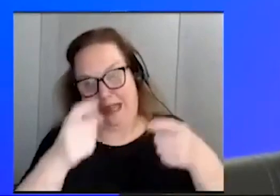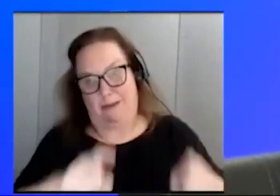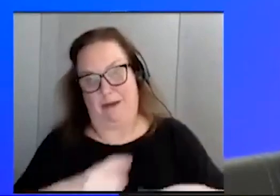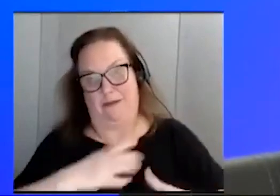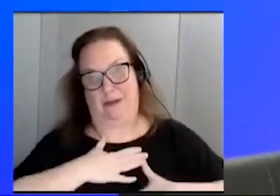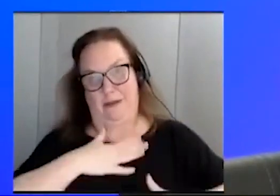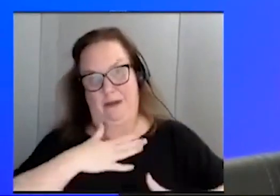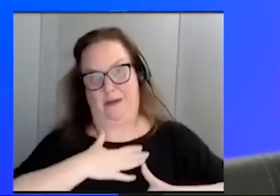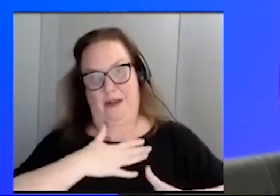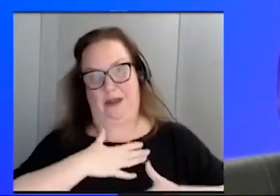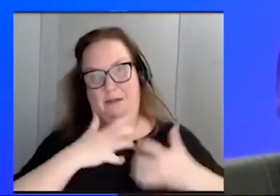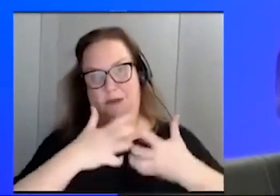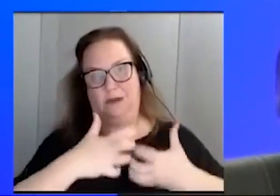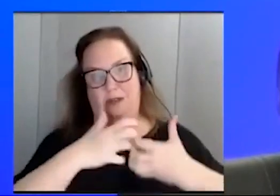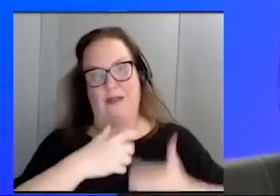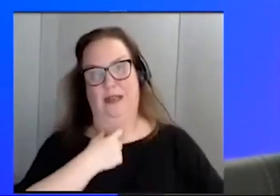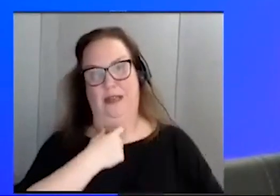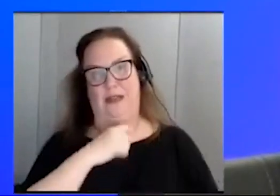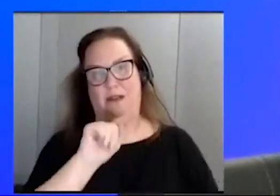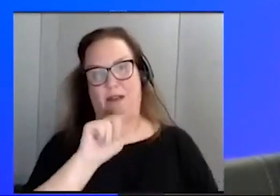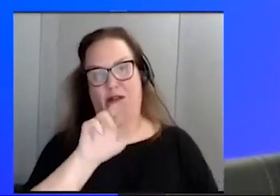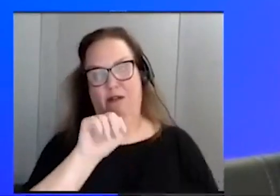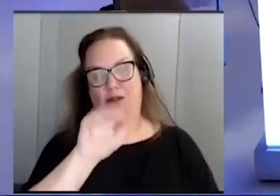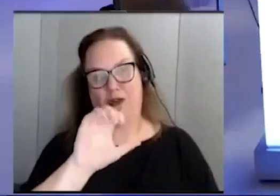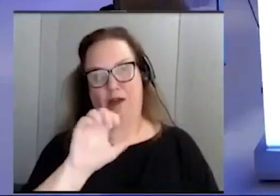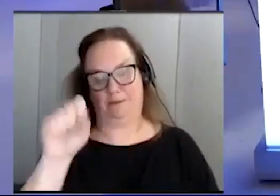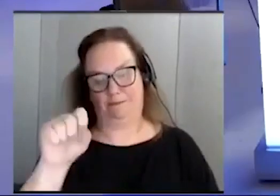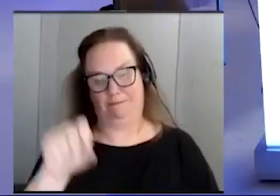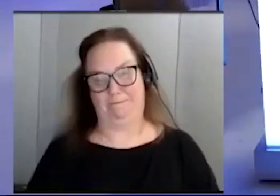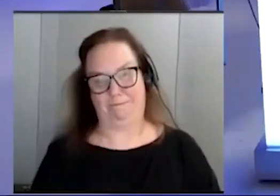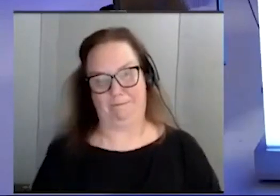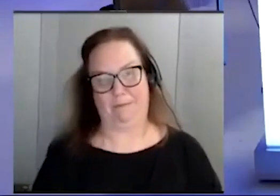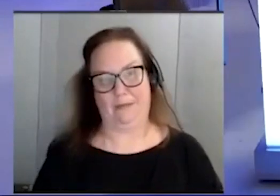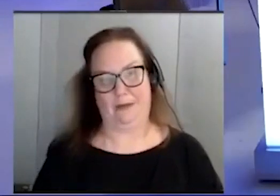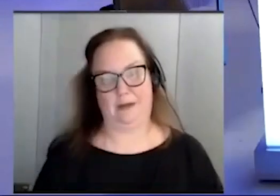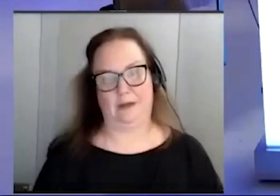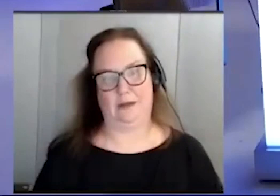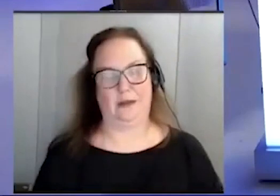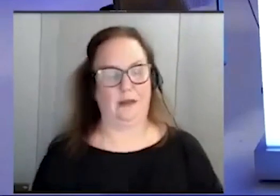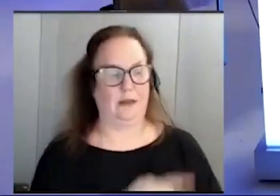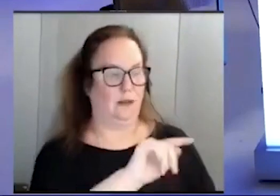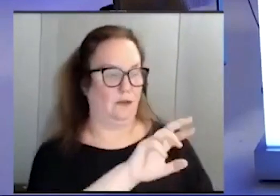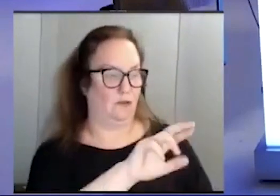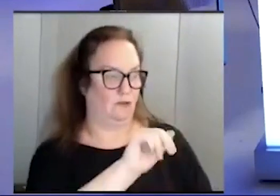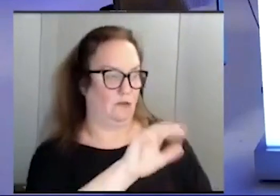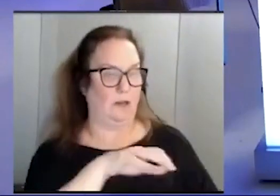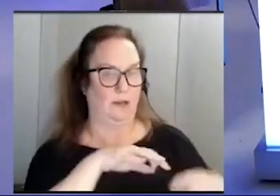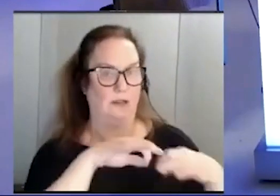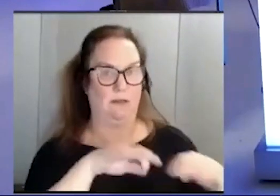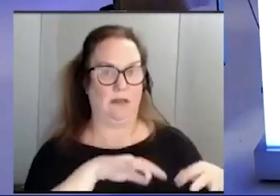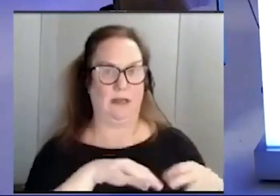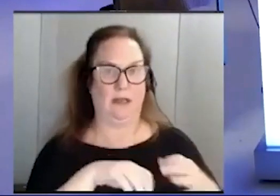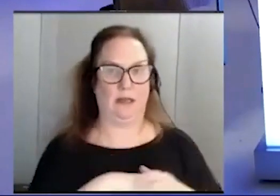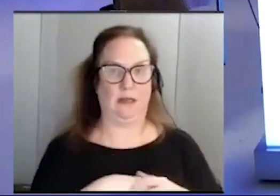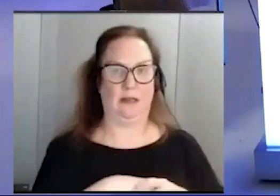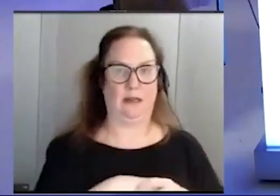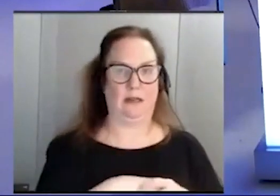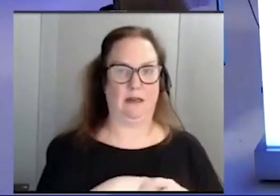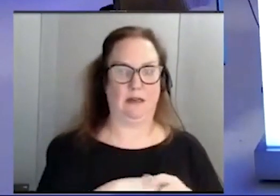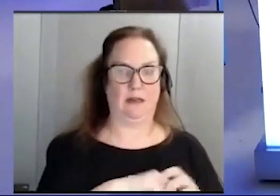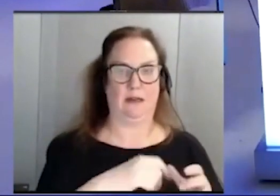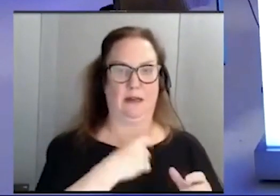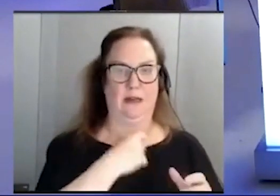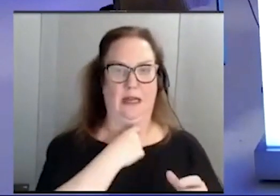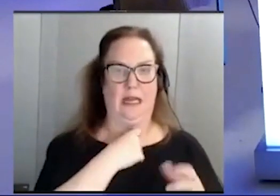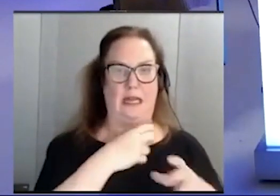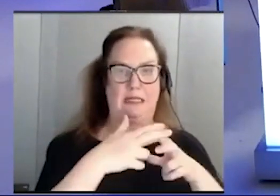enough that they need a trach as well. So tell us a little bit about what the trach does, because I want to ask Anil how that's been, because I know he had one temporarily and